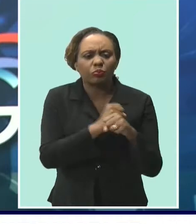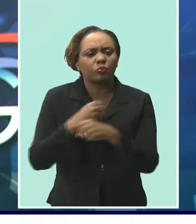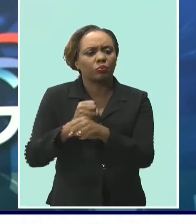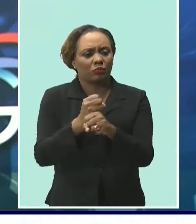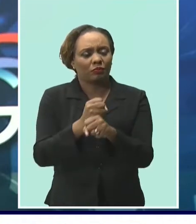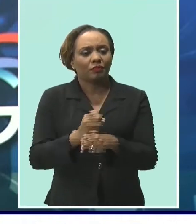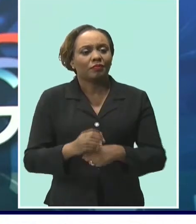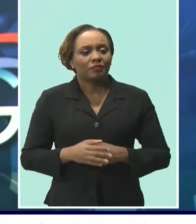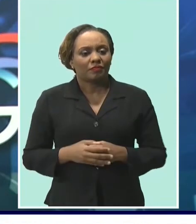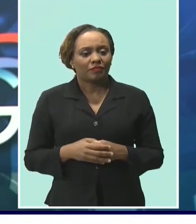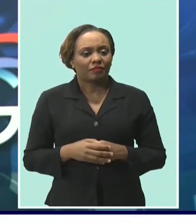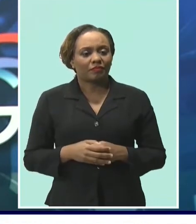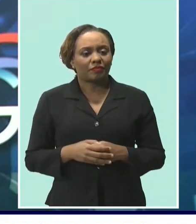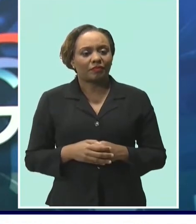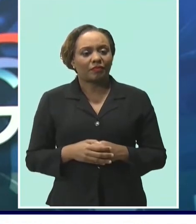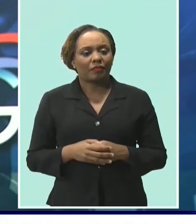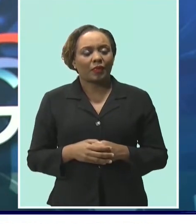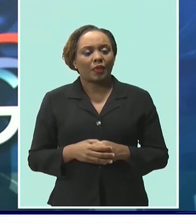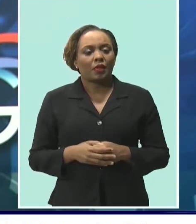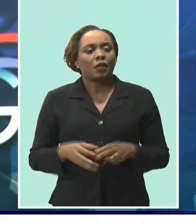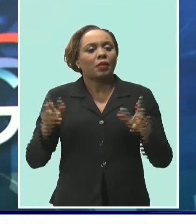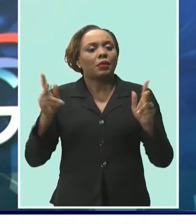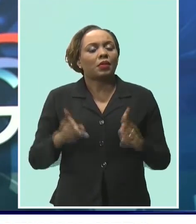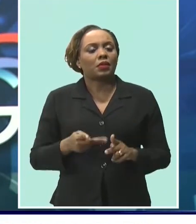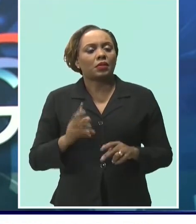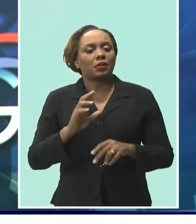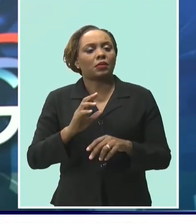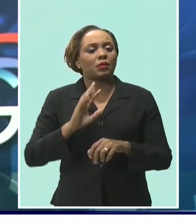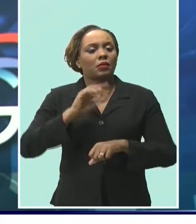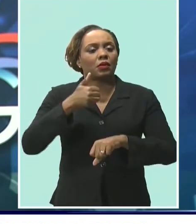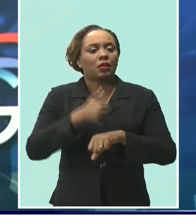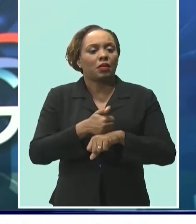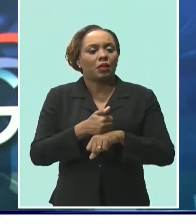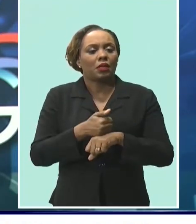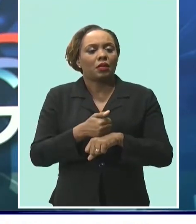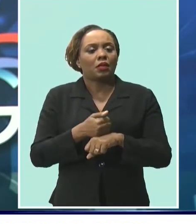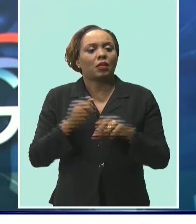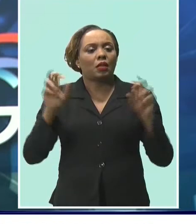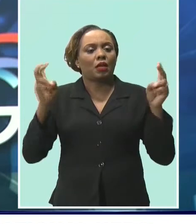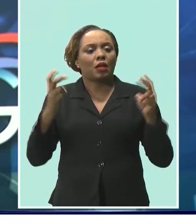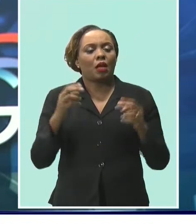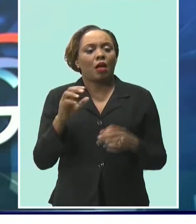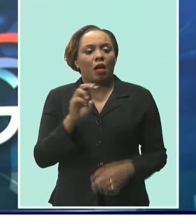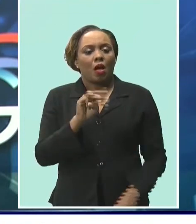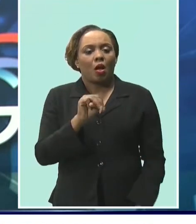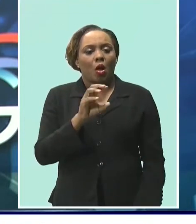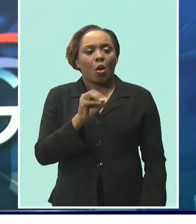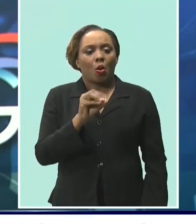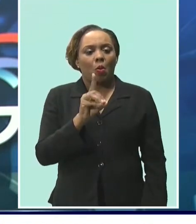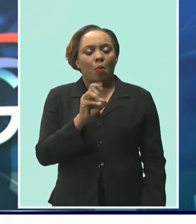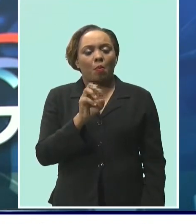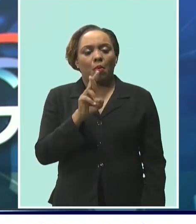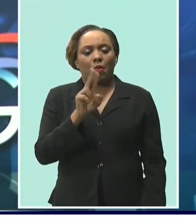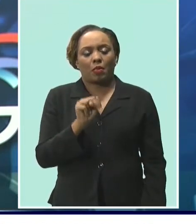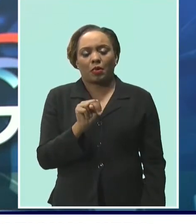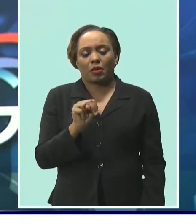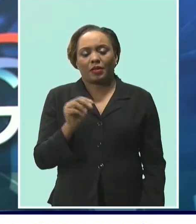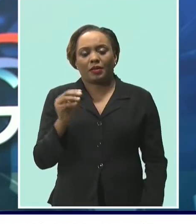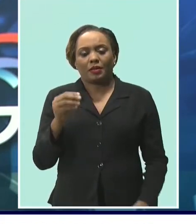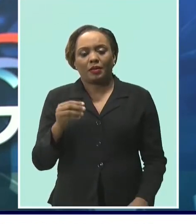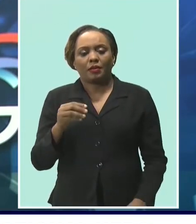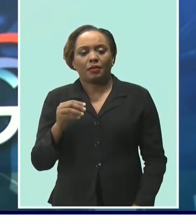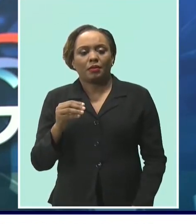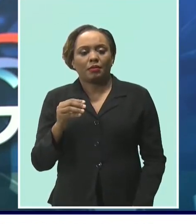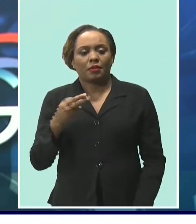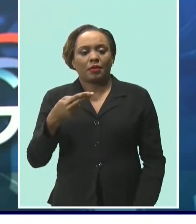There's a suggestion that the founder of the now defunct Modern High School, Louis Lynch, be added to the list of national heroes. According to Dr. Charleston Brathwaite,